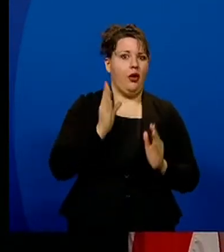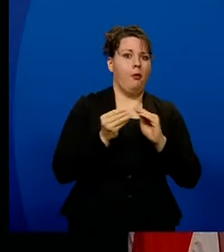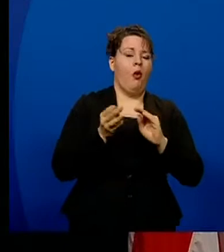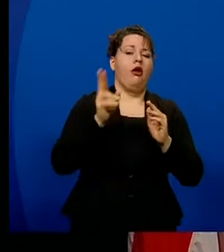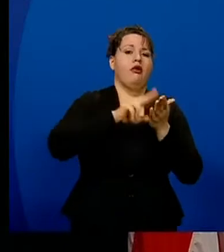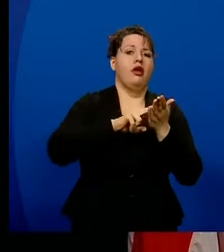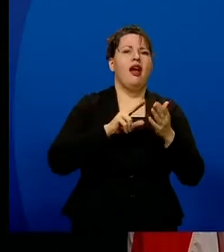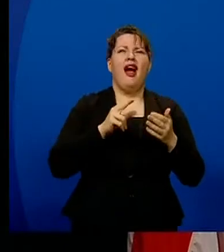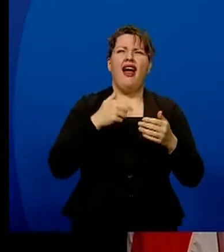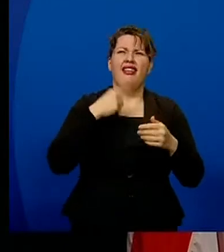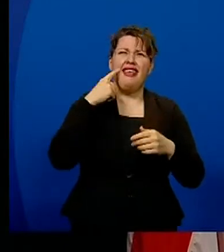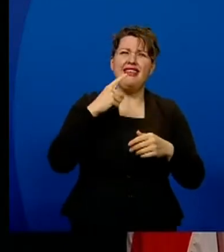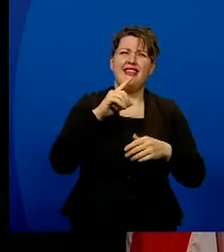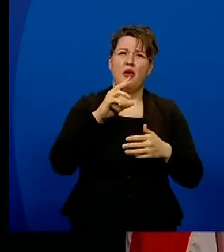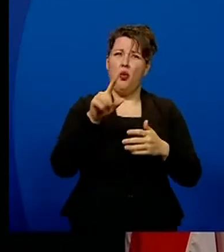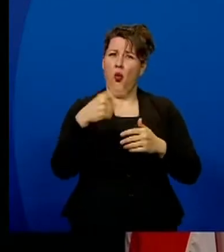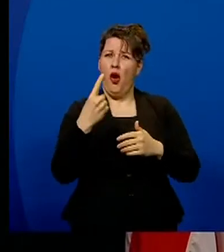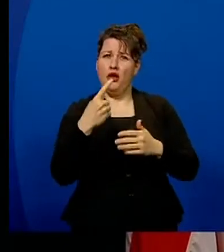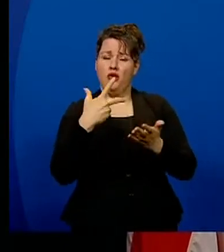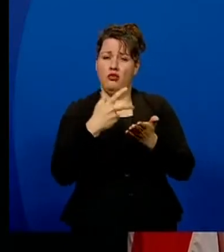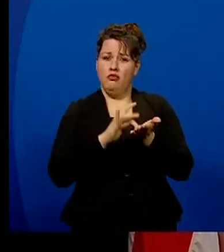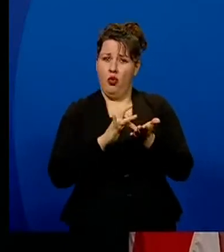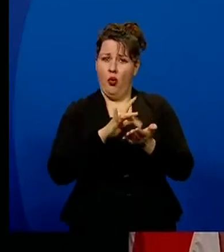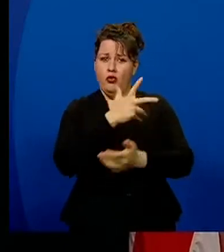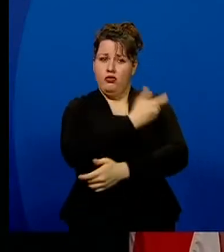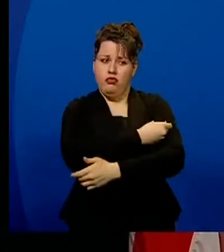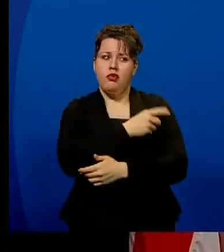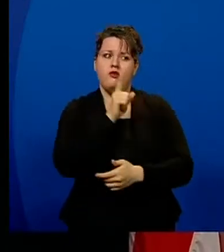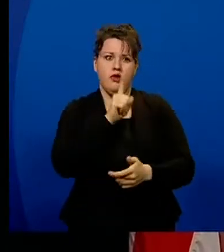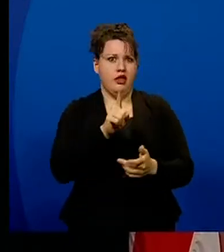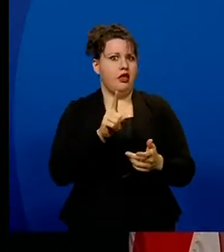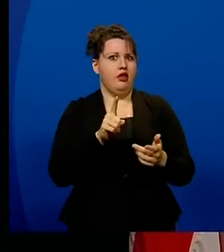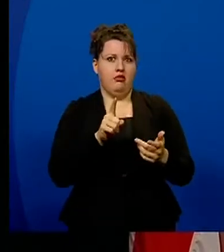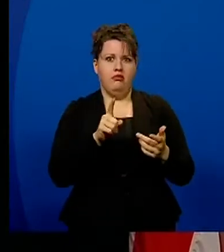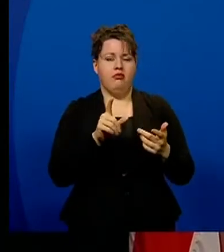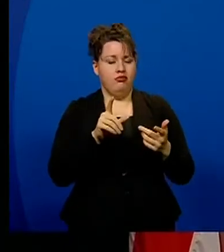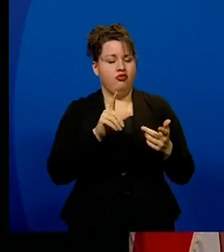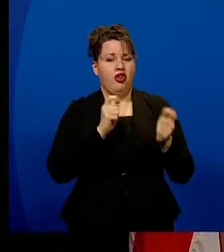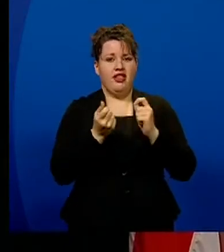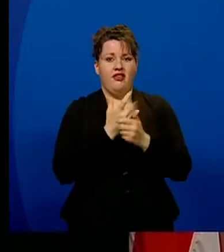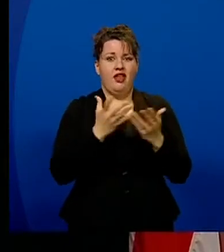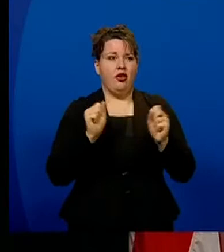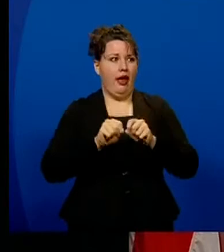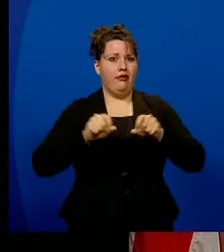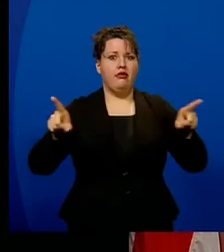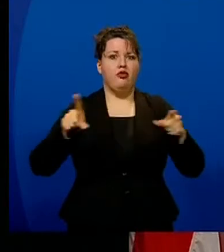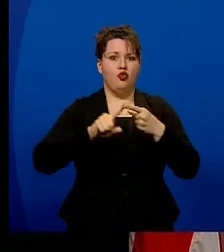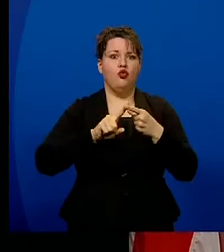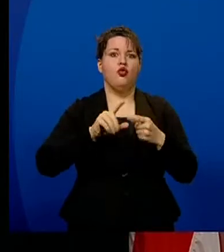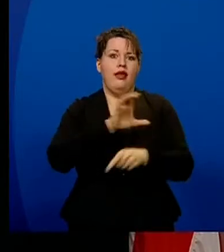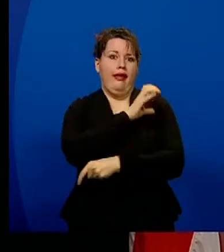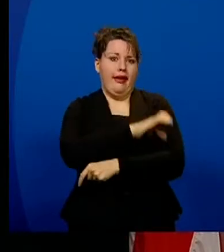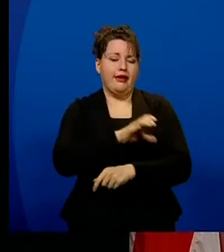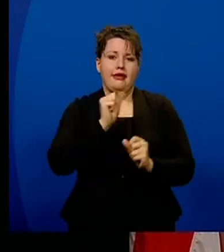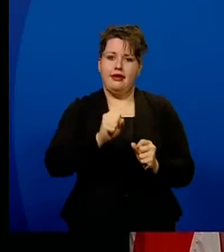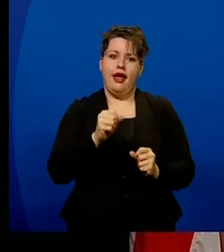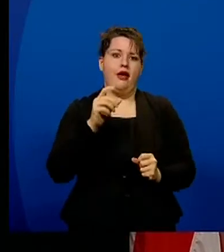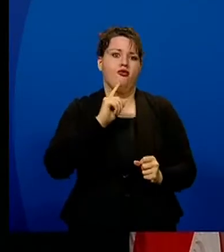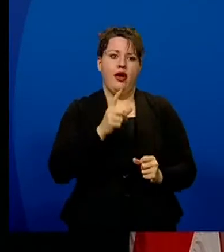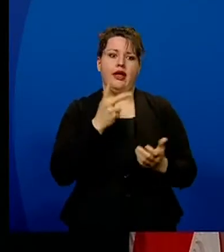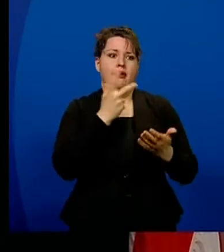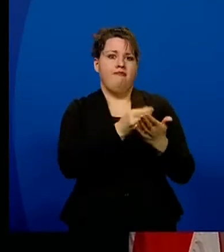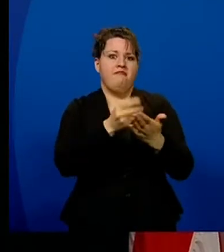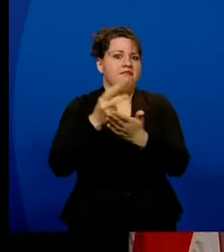single dose, that really is a game changer, and we can really allocate and get that out to some of our mass vaccination clinics where they can turn that around